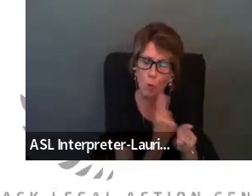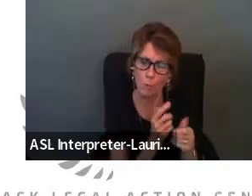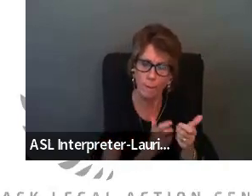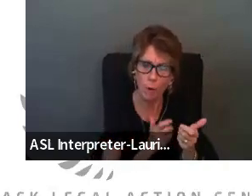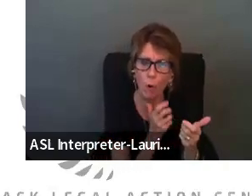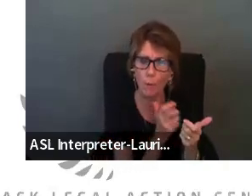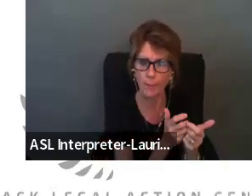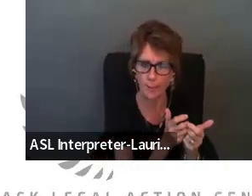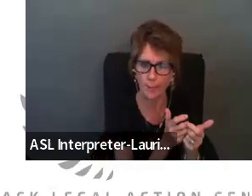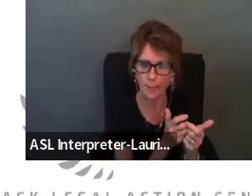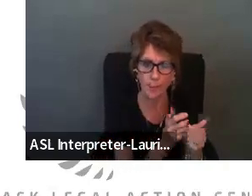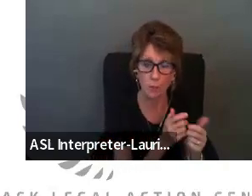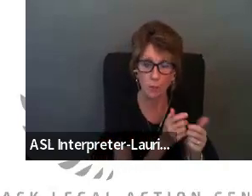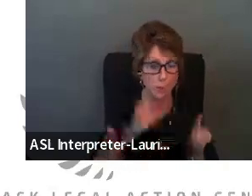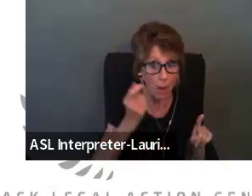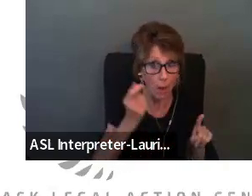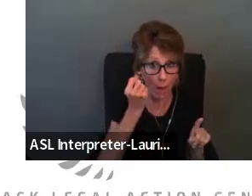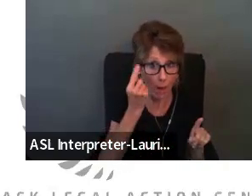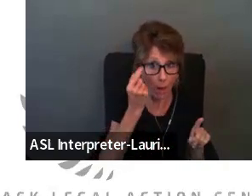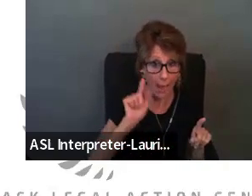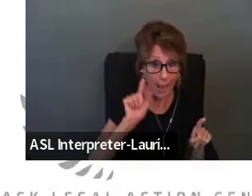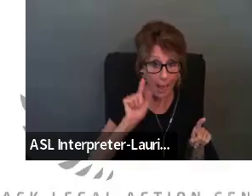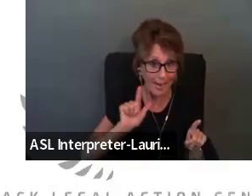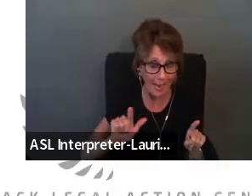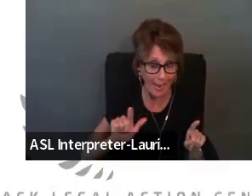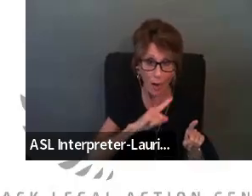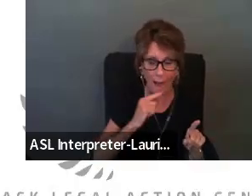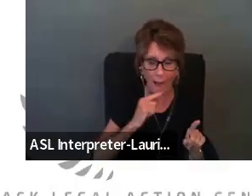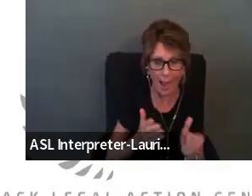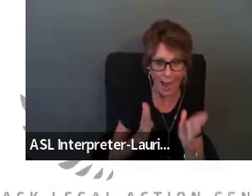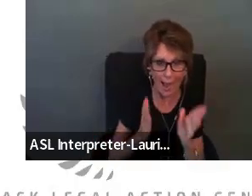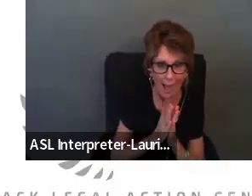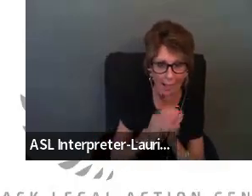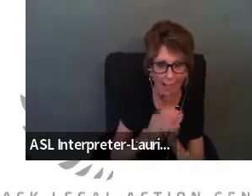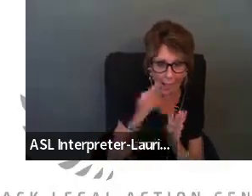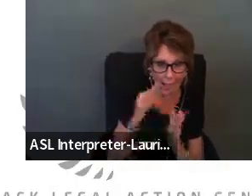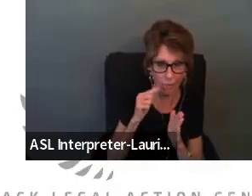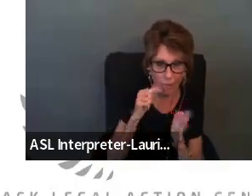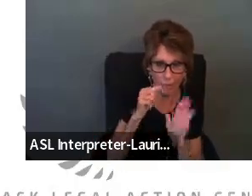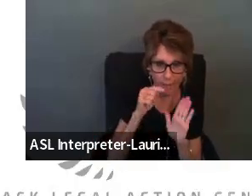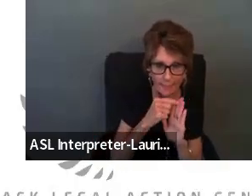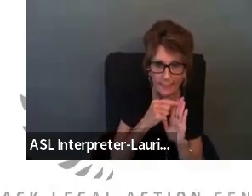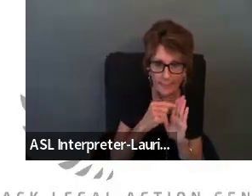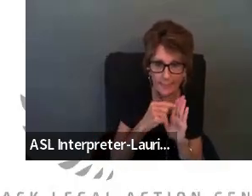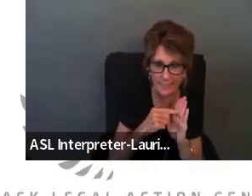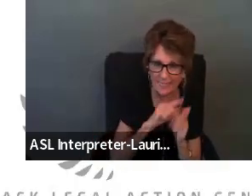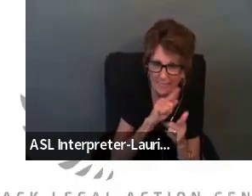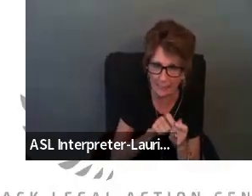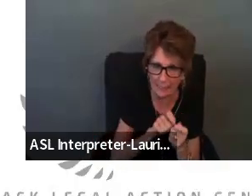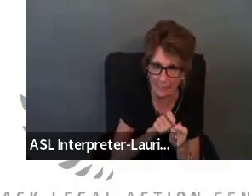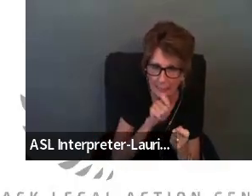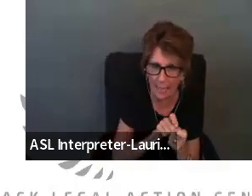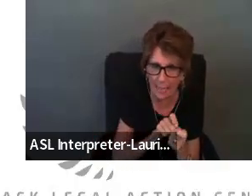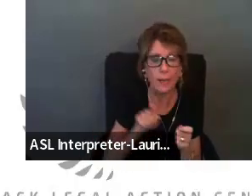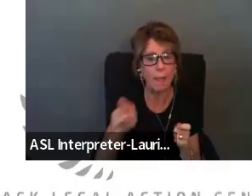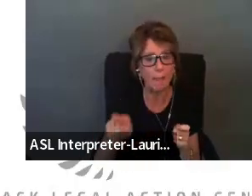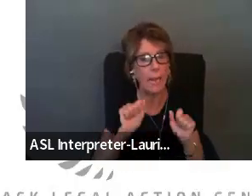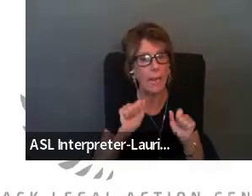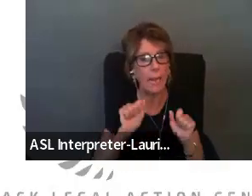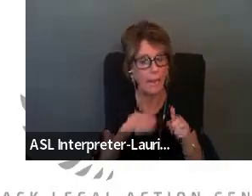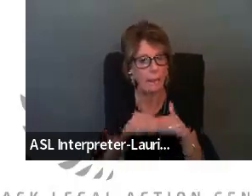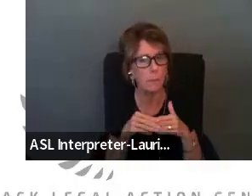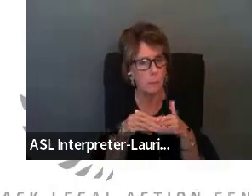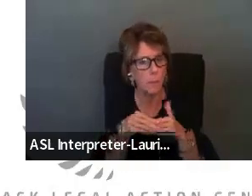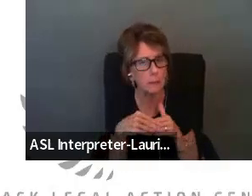the landlord is not required to give you exactly what you want. They are going to accommodate you reasonably. That's the